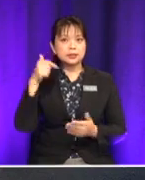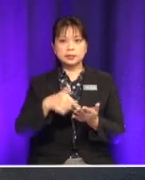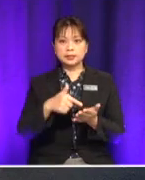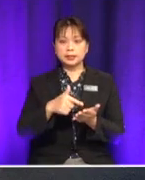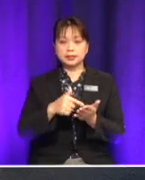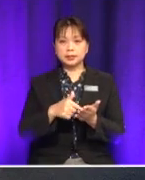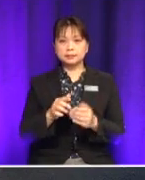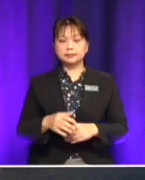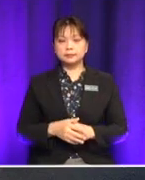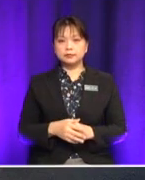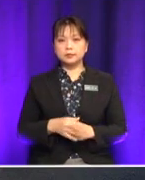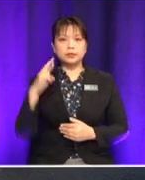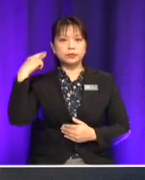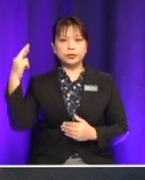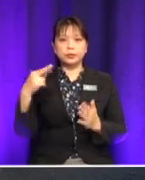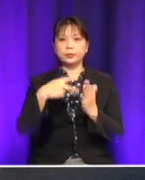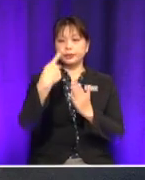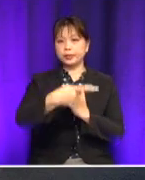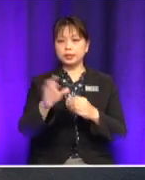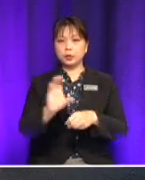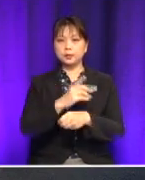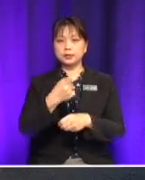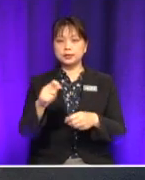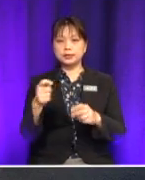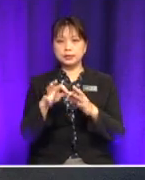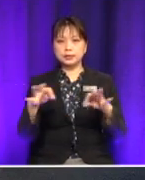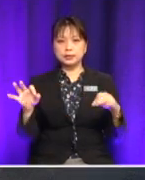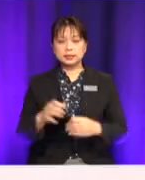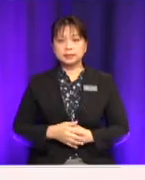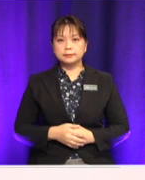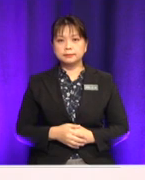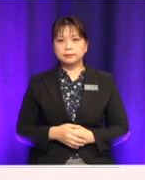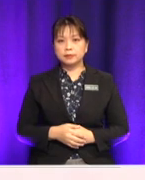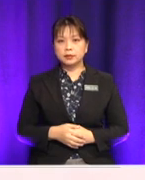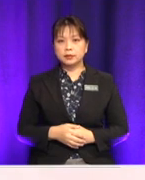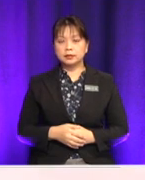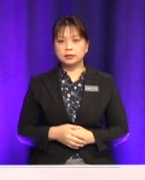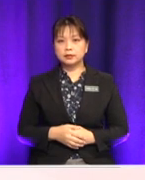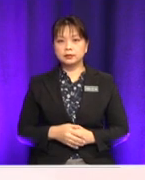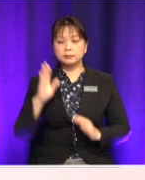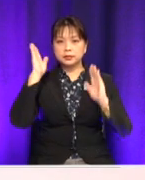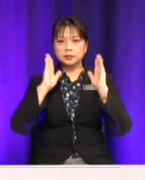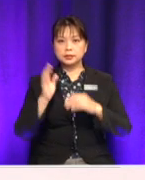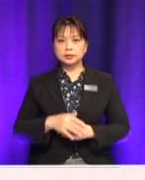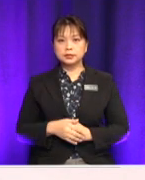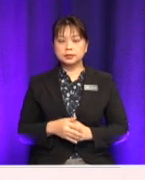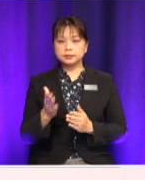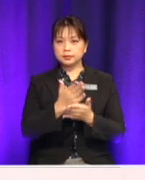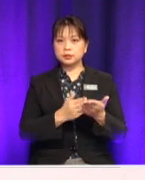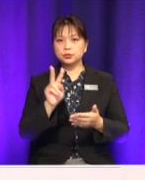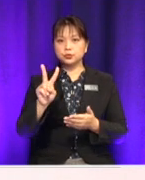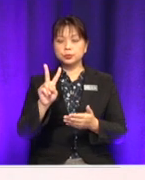radio program and complete the sentences. Part 2. Malaysia is divided into two